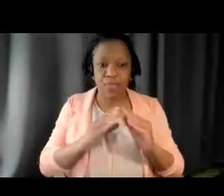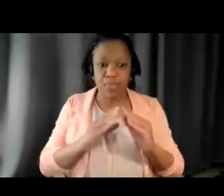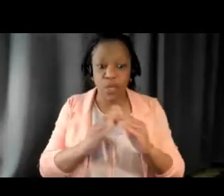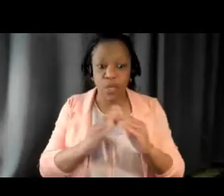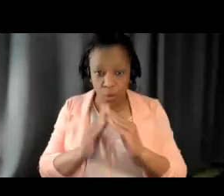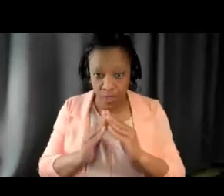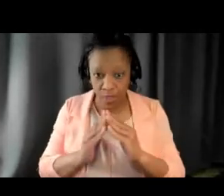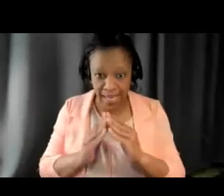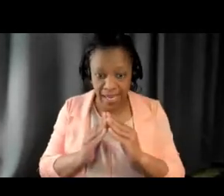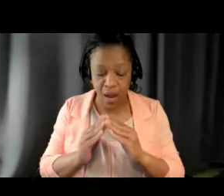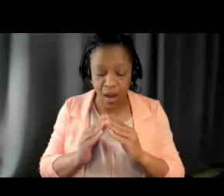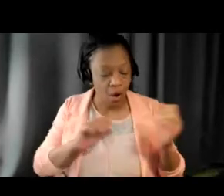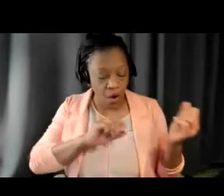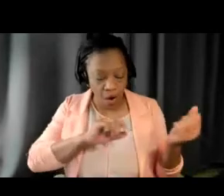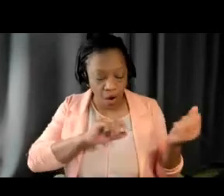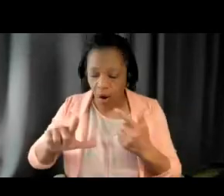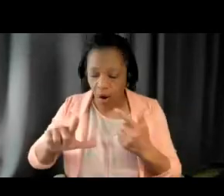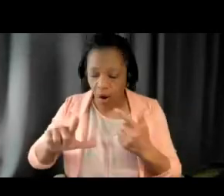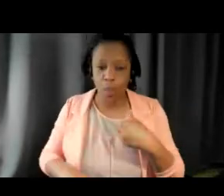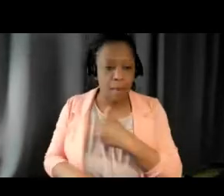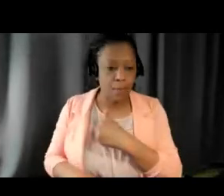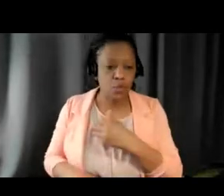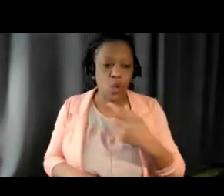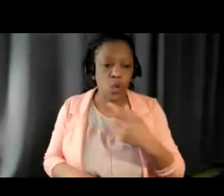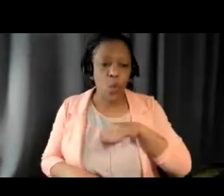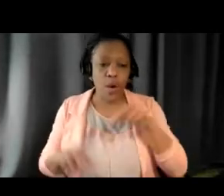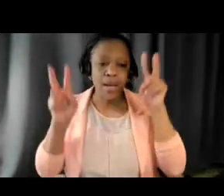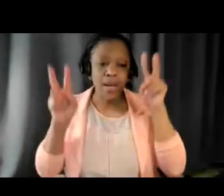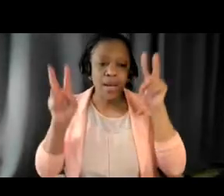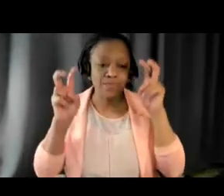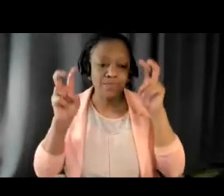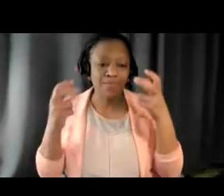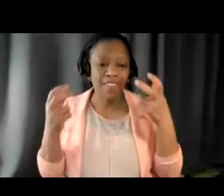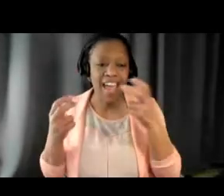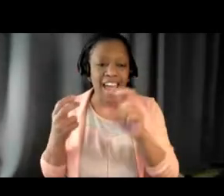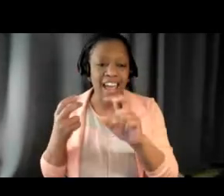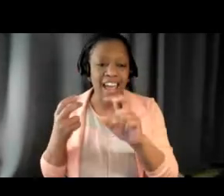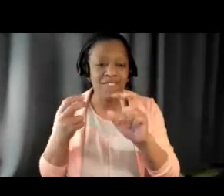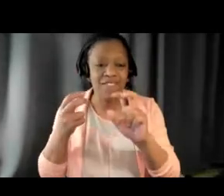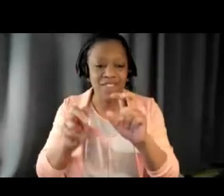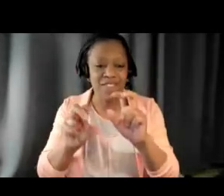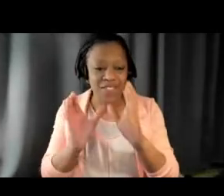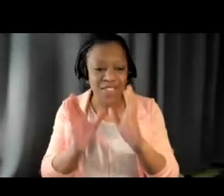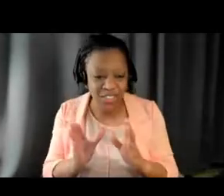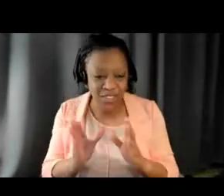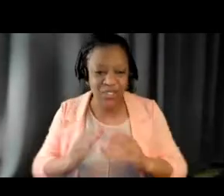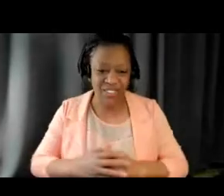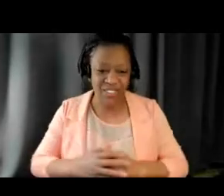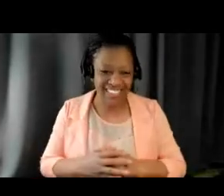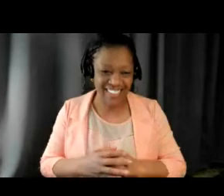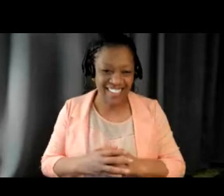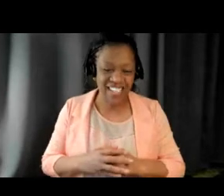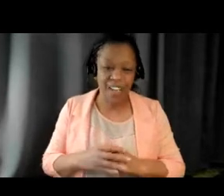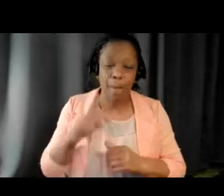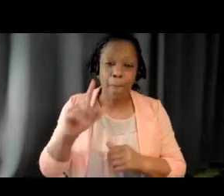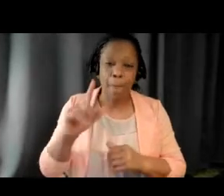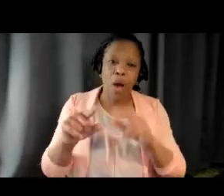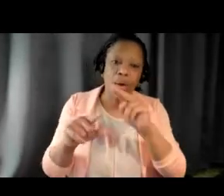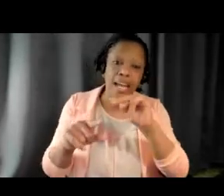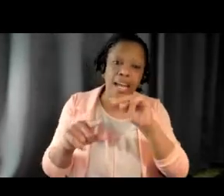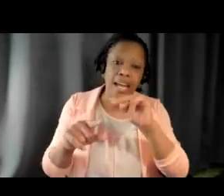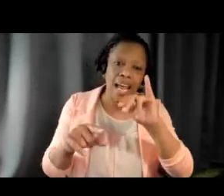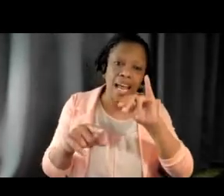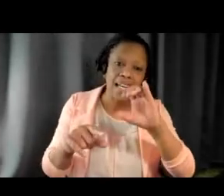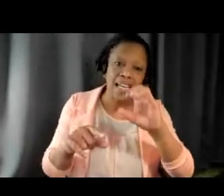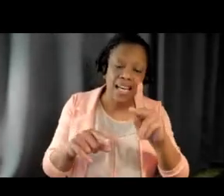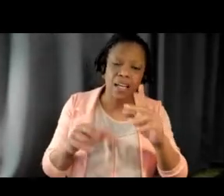members. Invested. All members, investors. Thank you. So whatever's here, we all approve it. Nicholas, since you did a lot of work in this, can you take